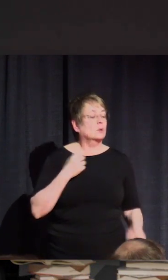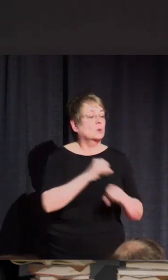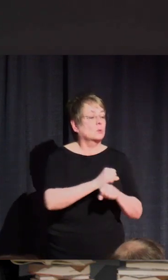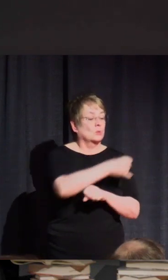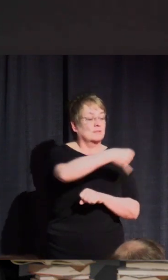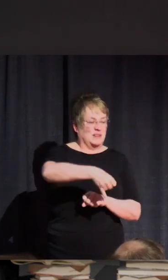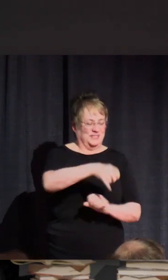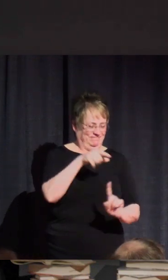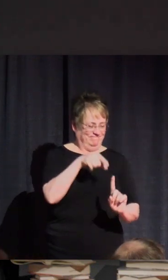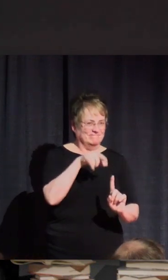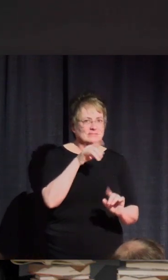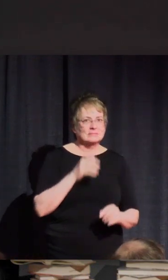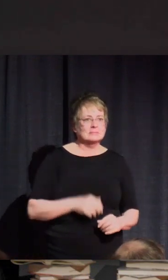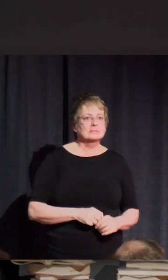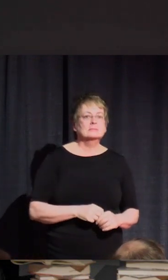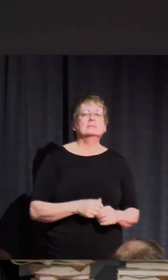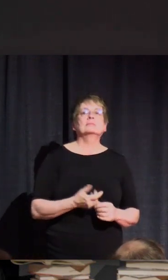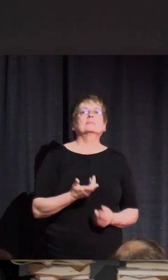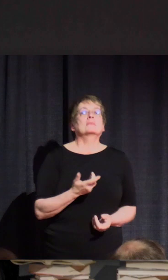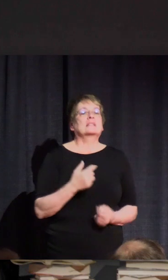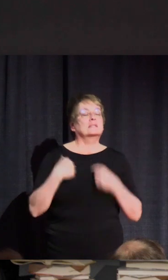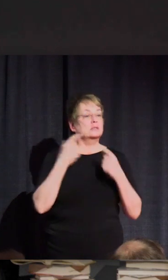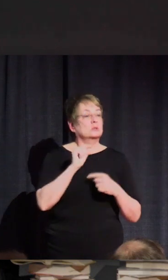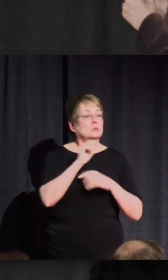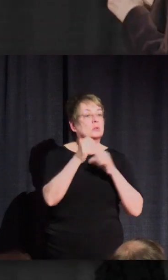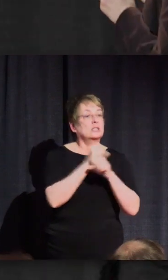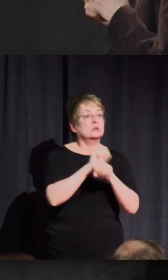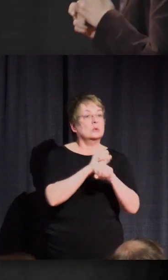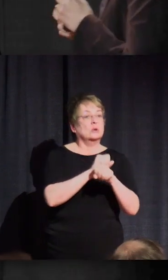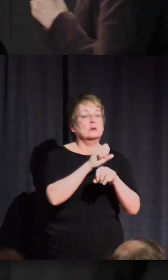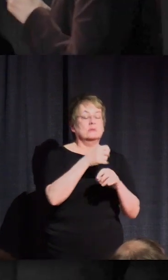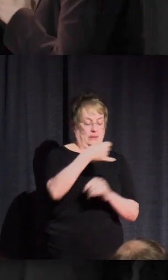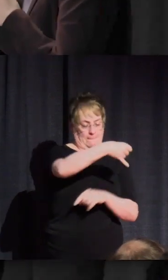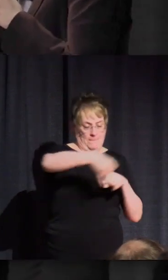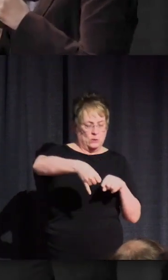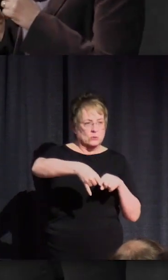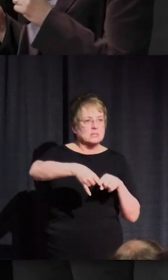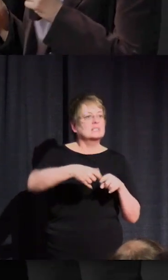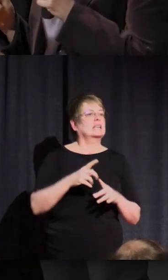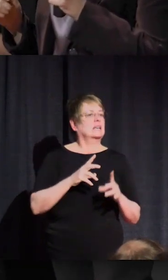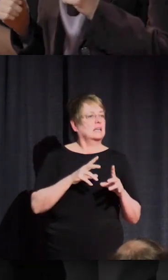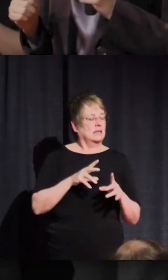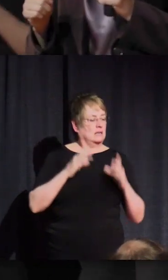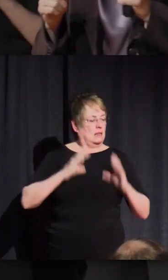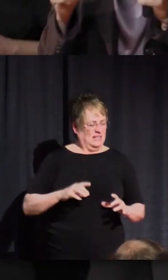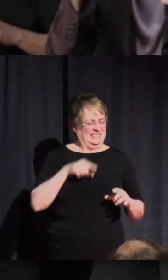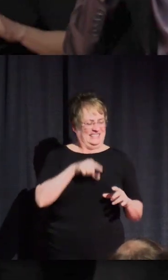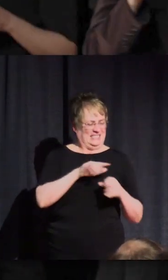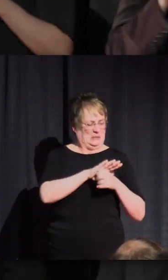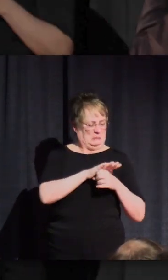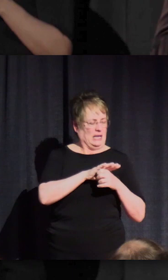is at the core of it. I've worked with boundaries for the past 20 years, and I've worked with clients in this space for 10.